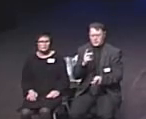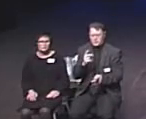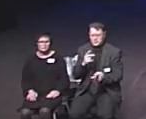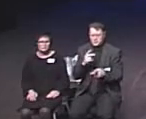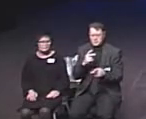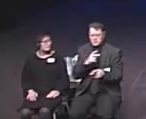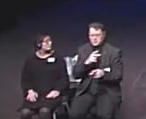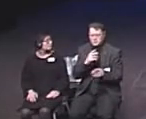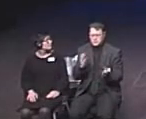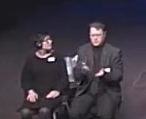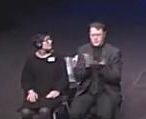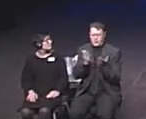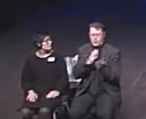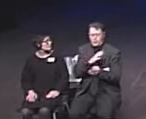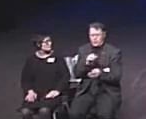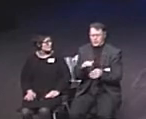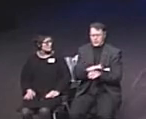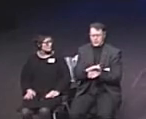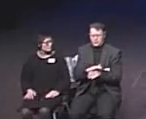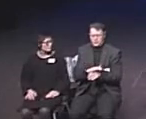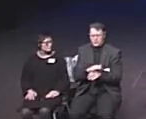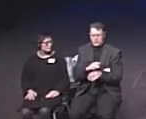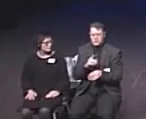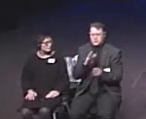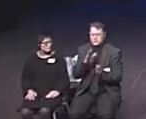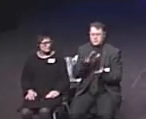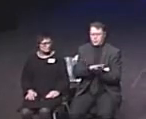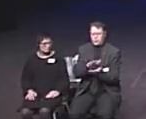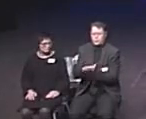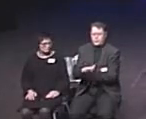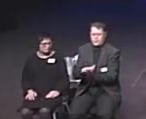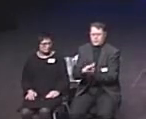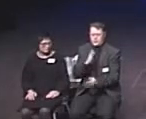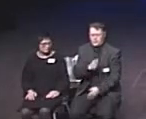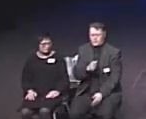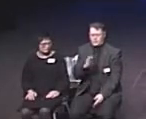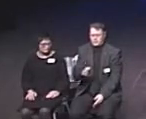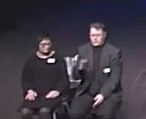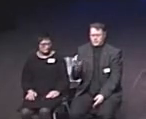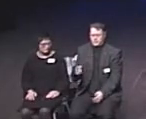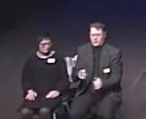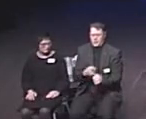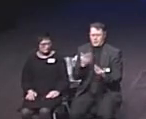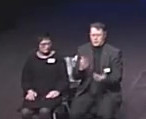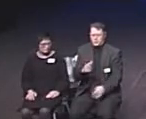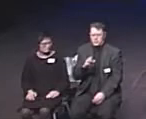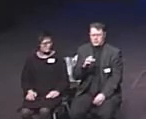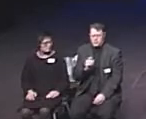whole group. So you use this phase, dan, dan, dan, dan. And you start